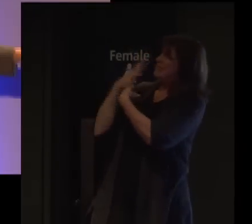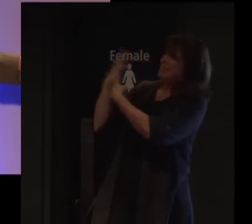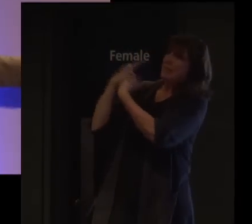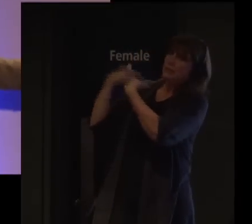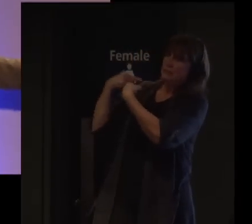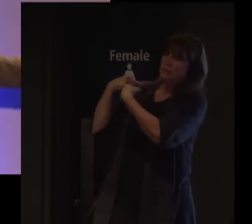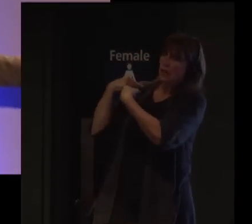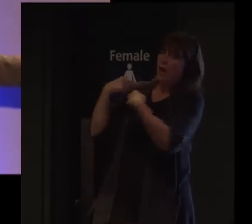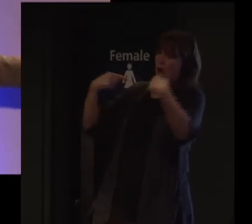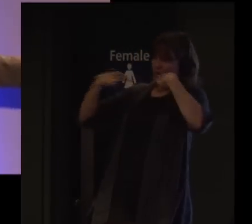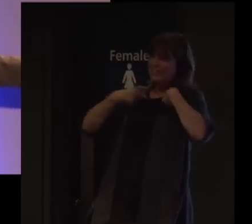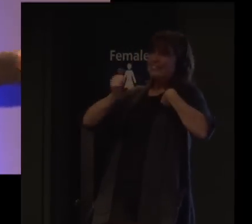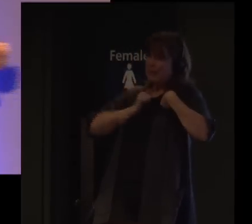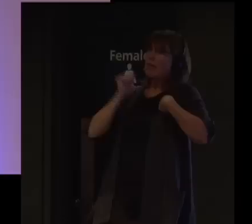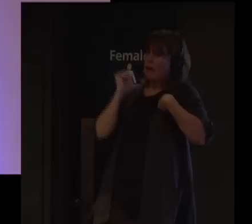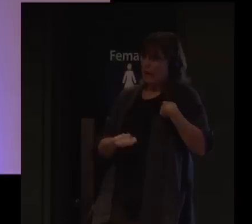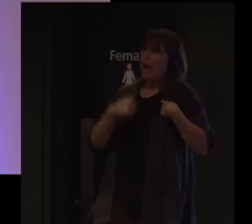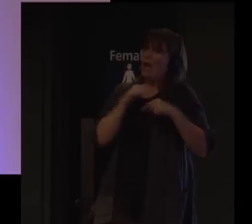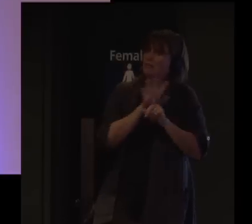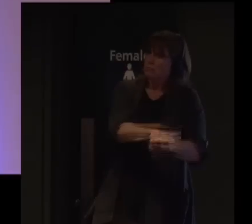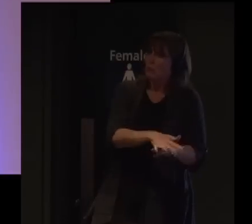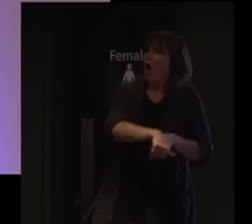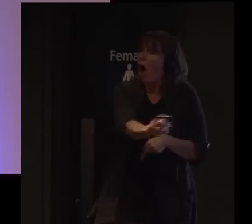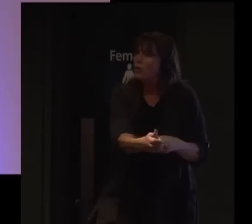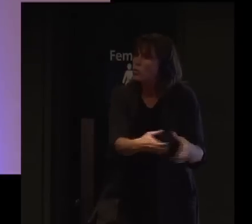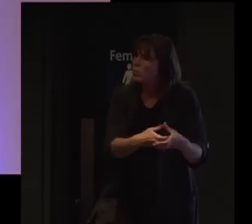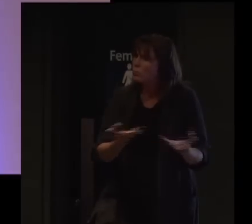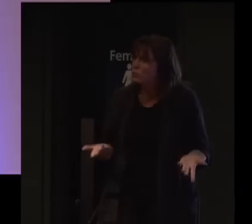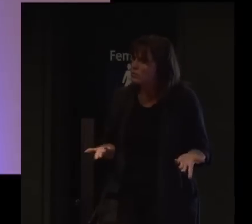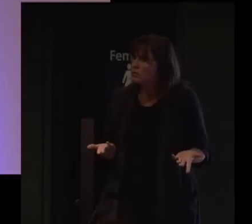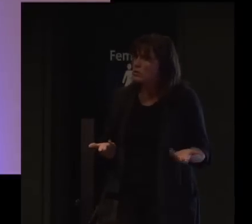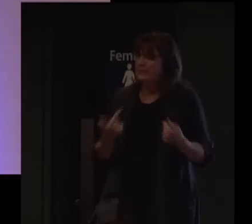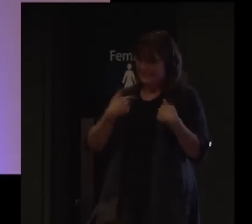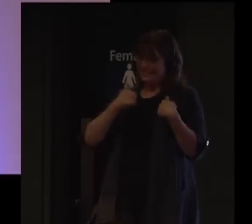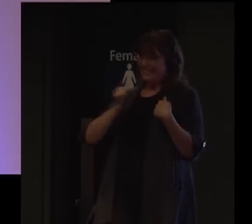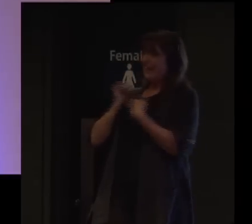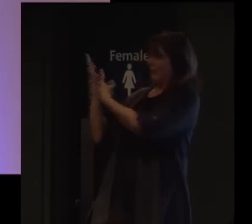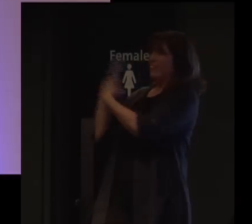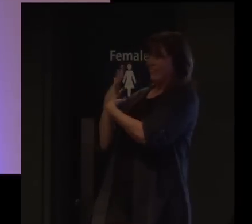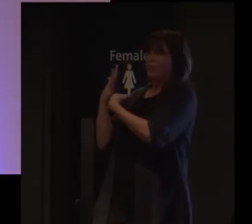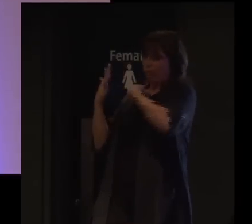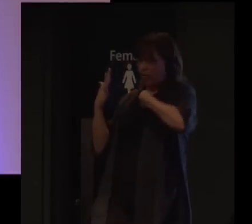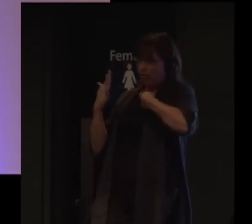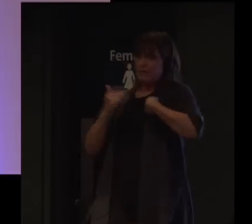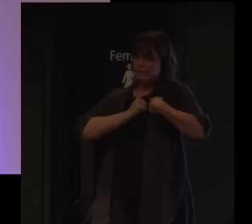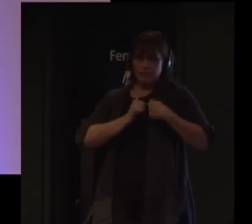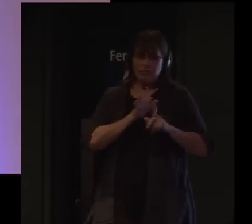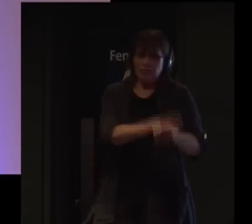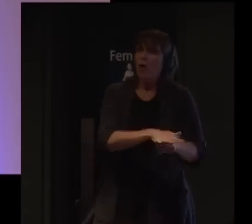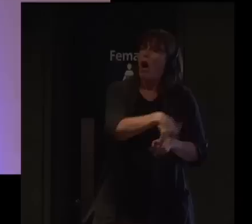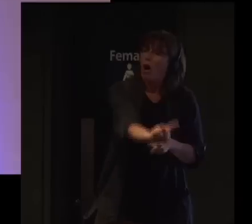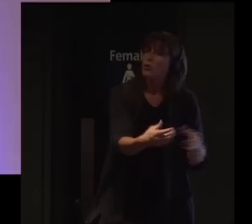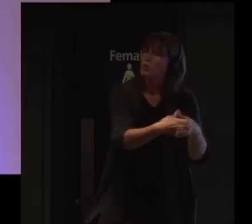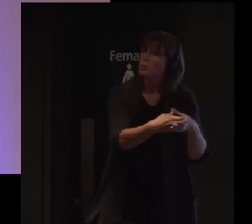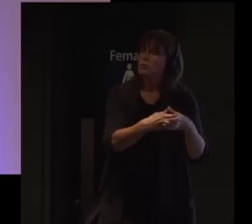can reproduce it as well. And this is something which is always very striking to me. what I want